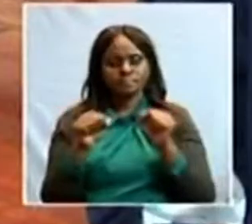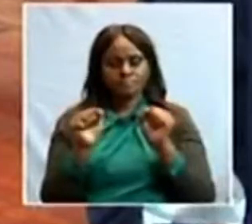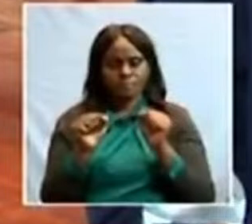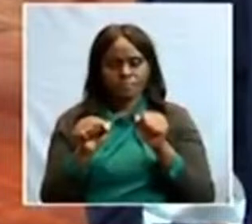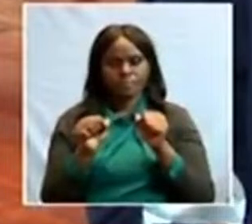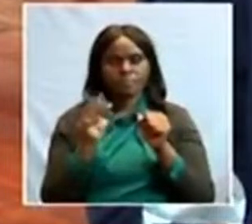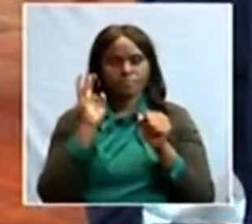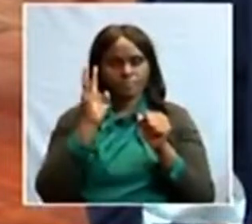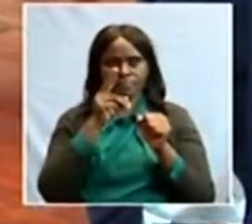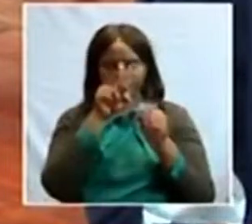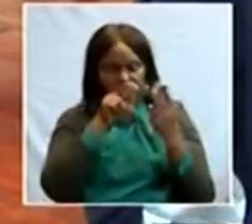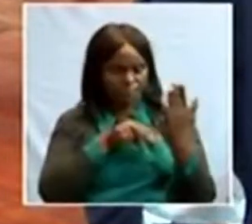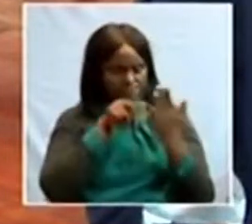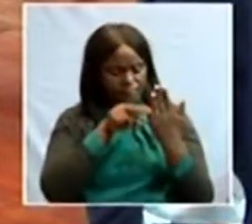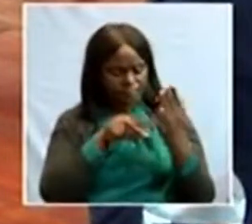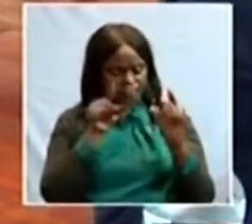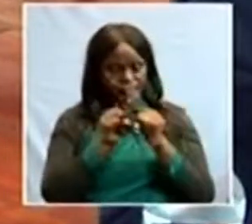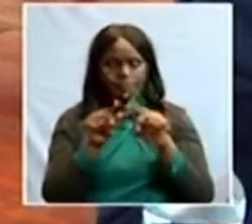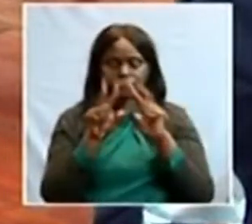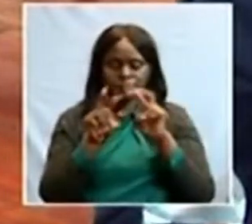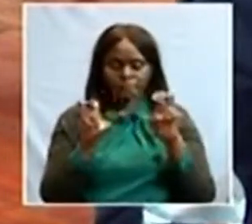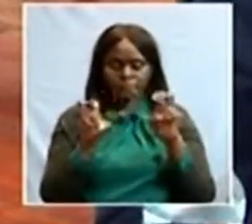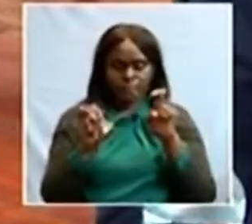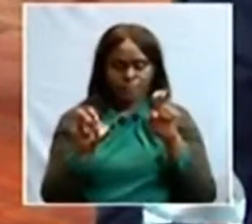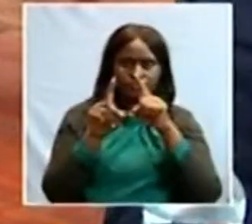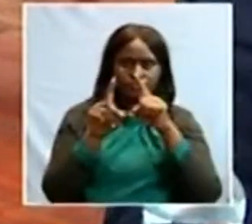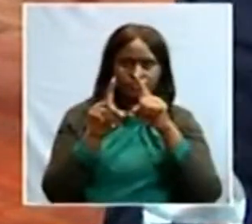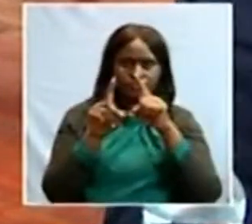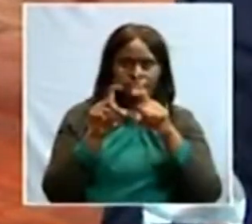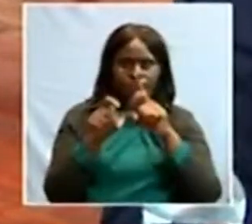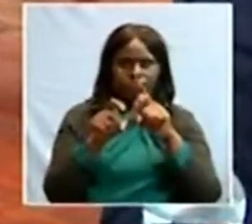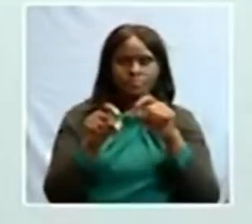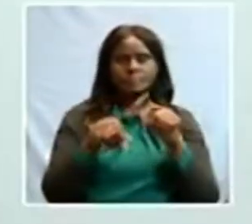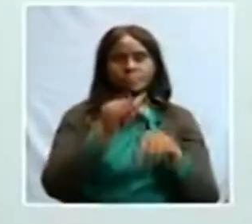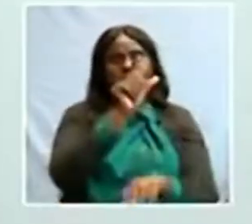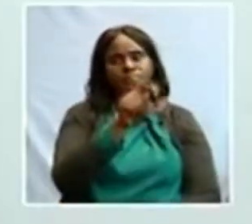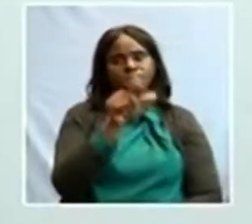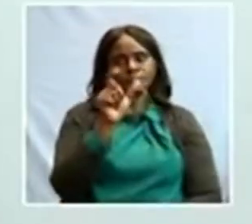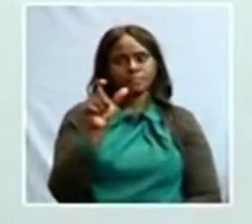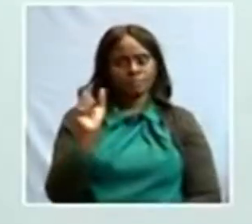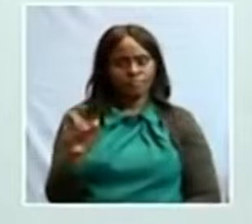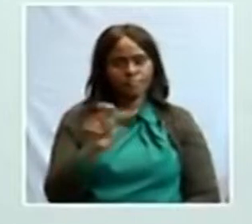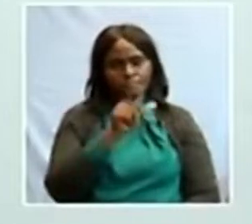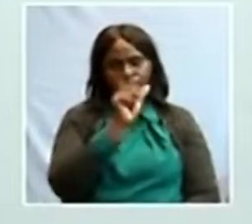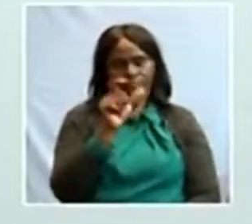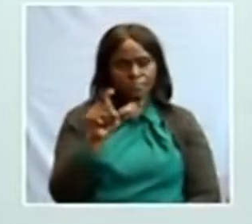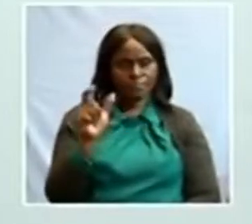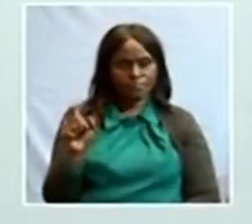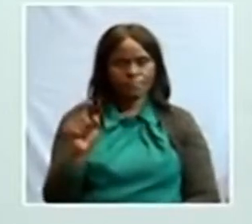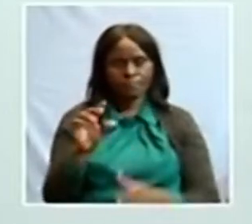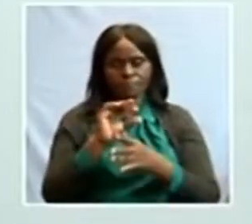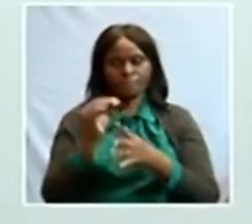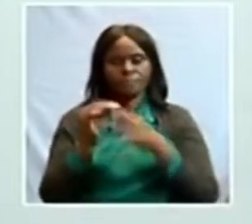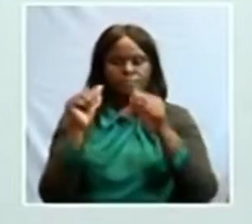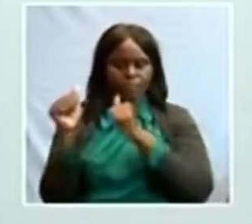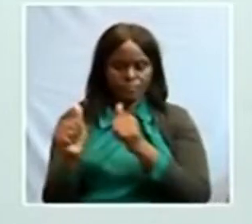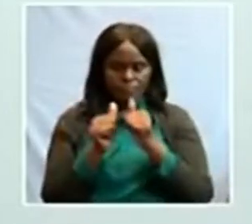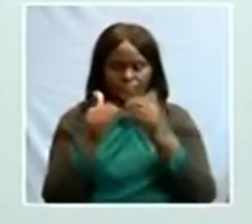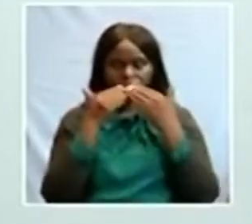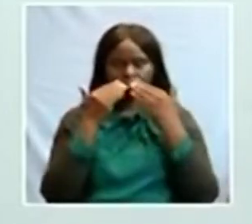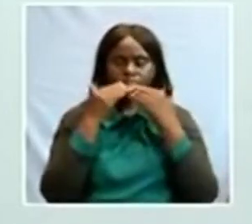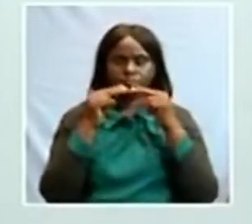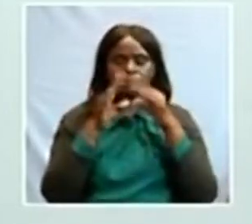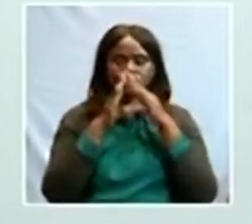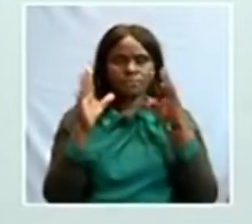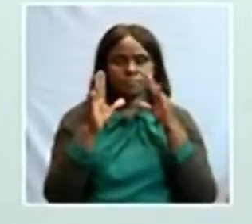We shall look and interrogate individual areas or activities. Thank you so much. Why